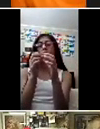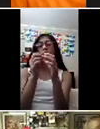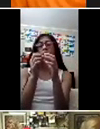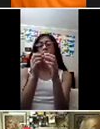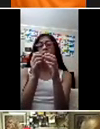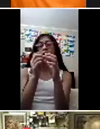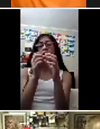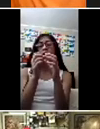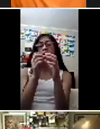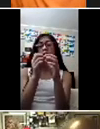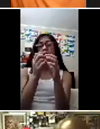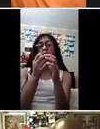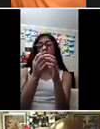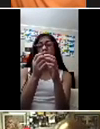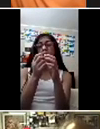And,